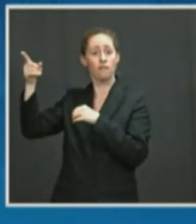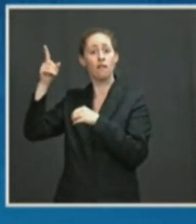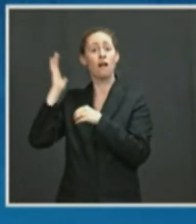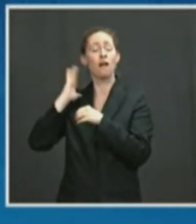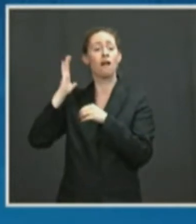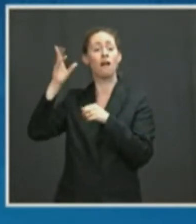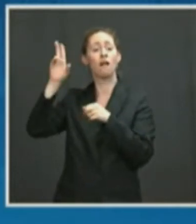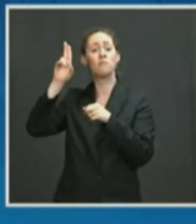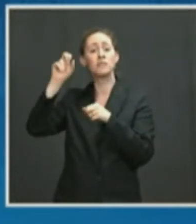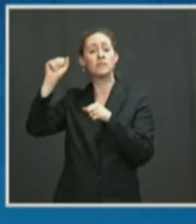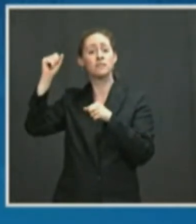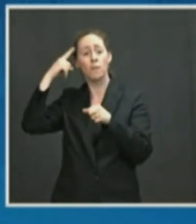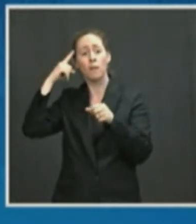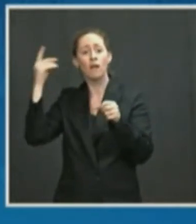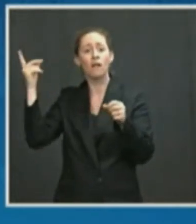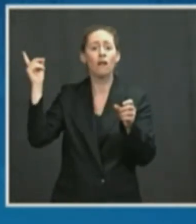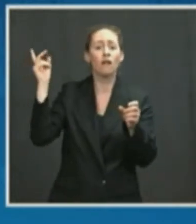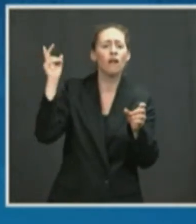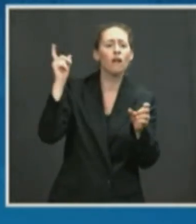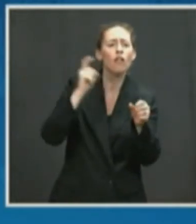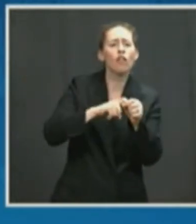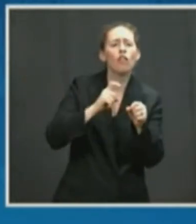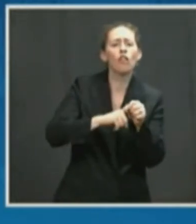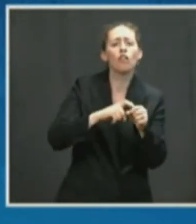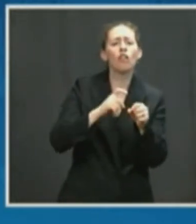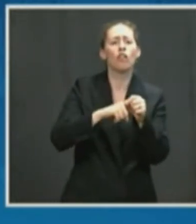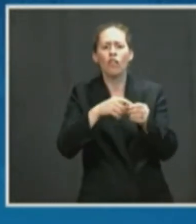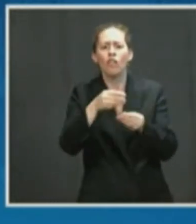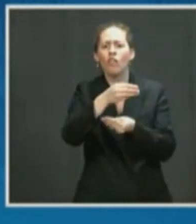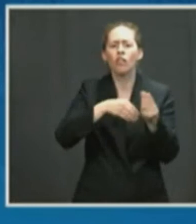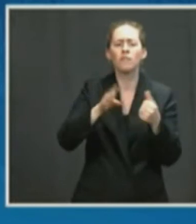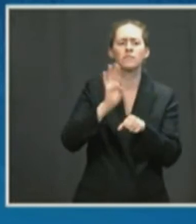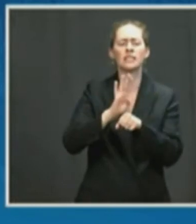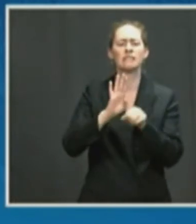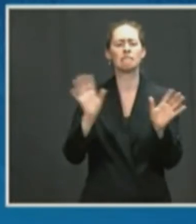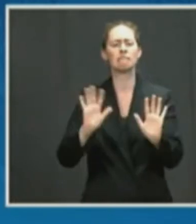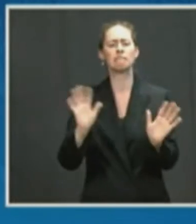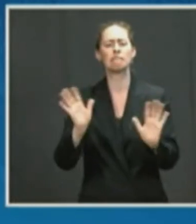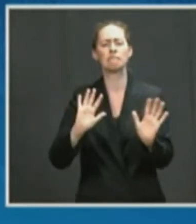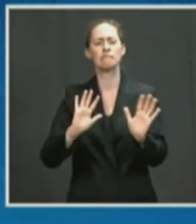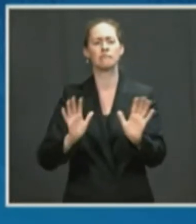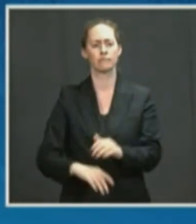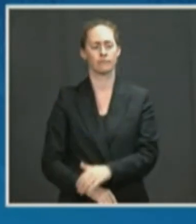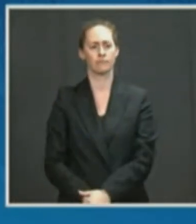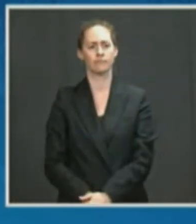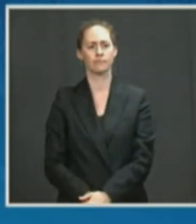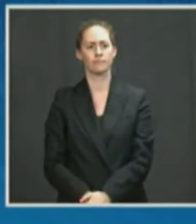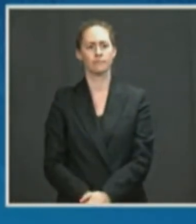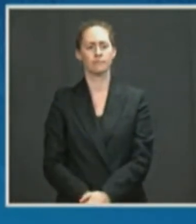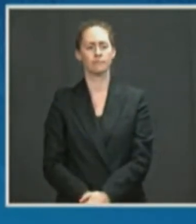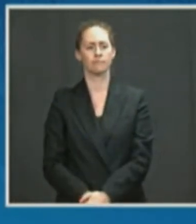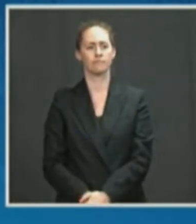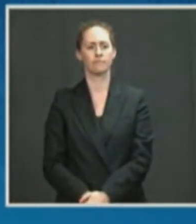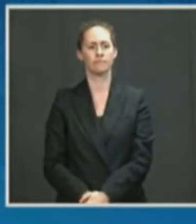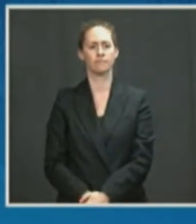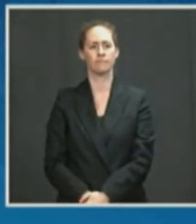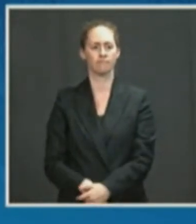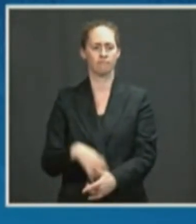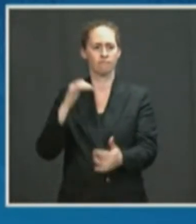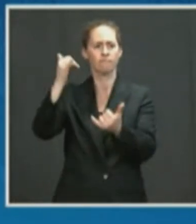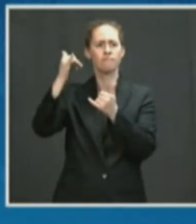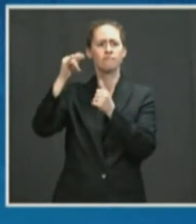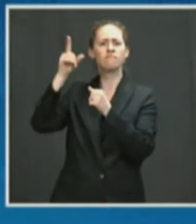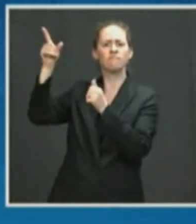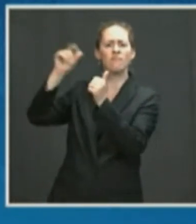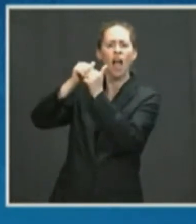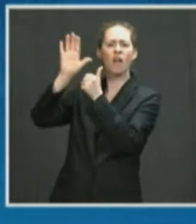their business. That is her matter. How the Supreme Court of Justice manages the court system is up